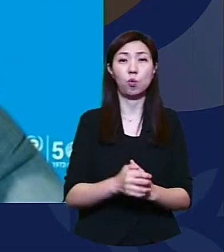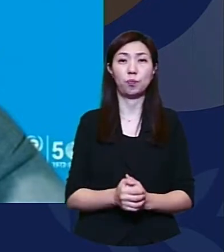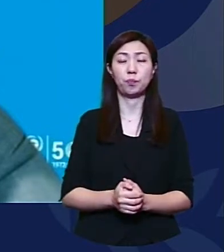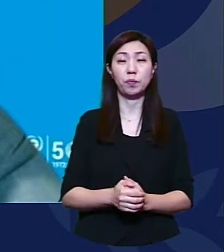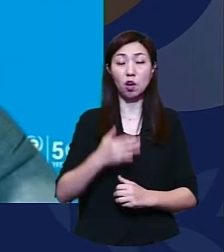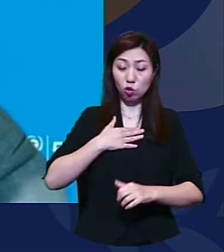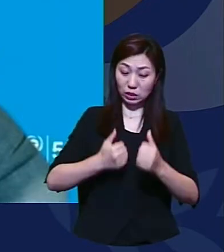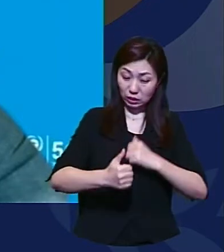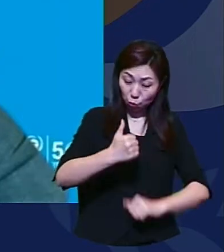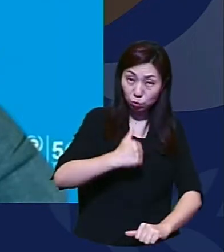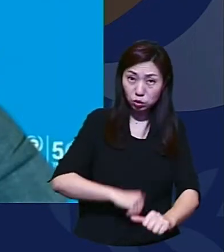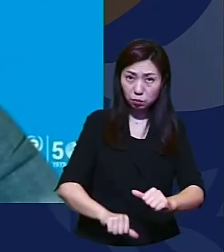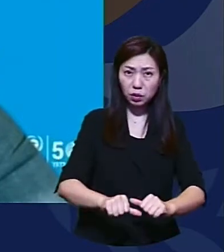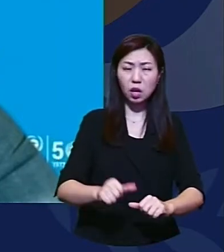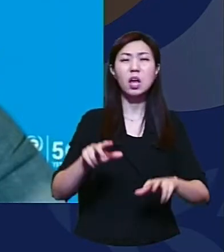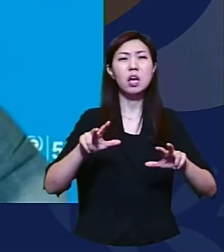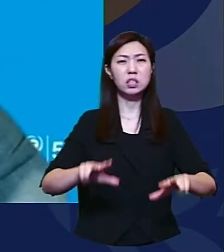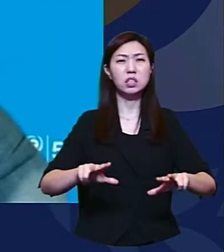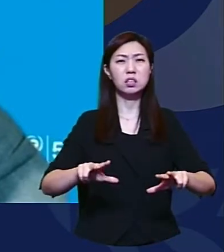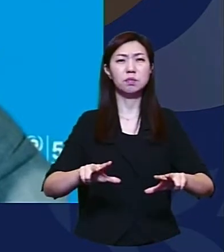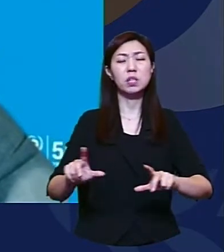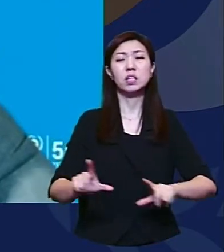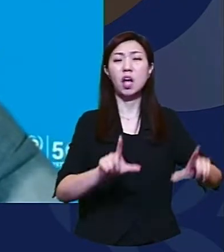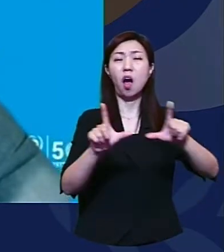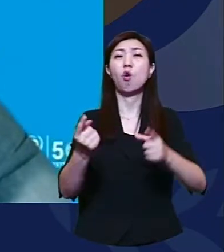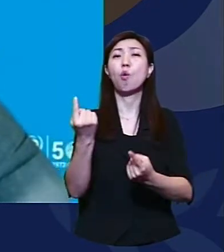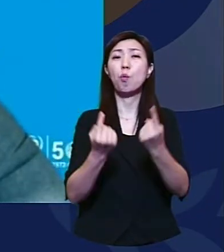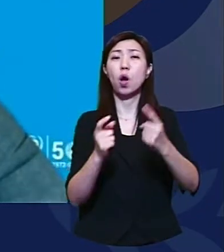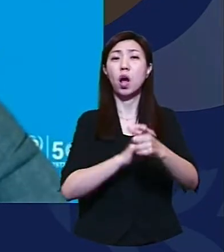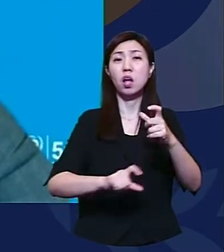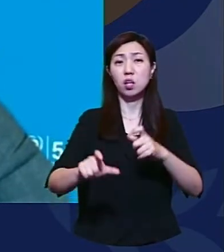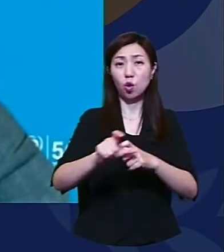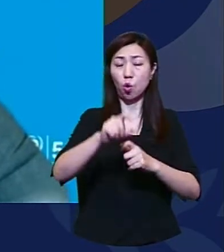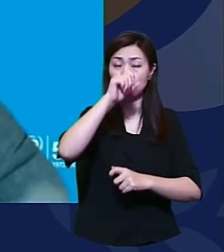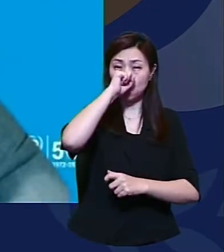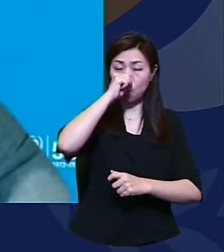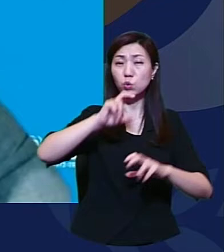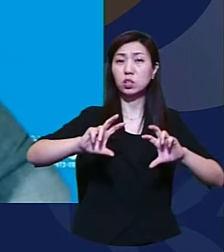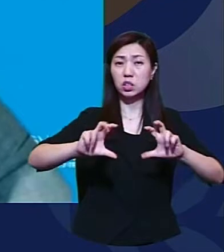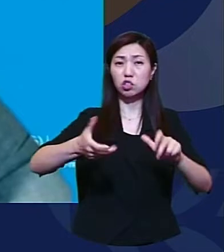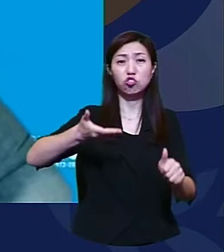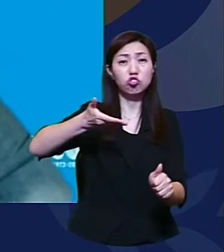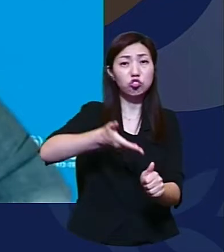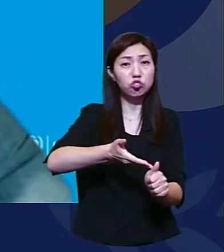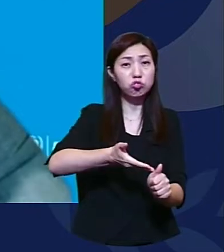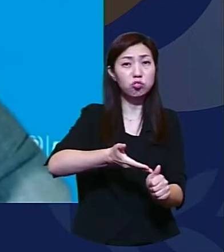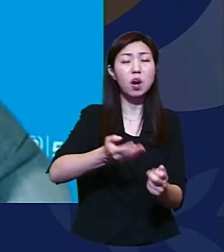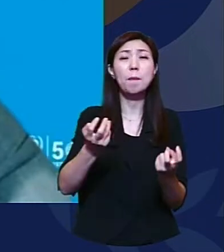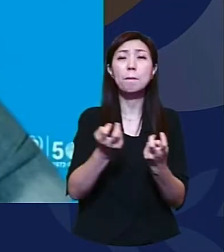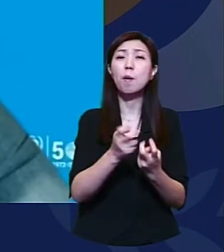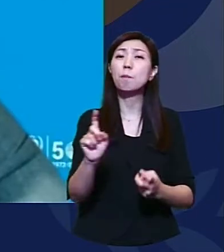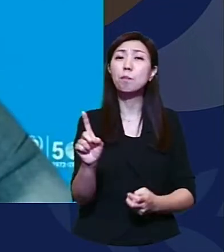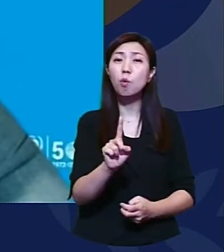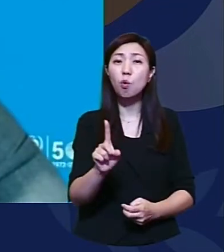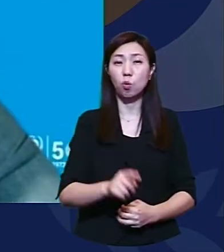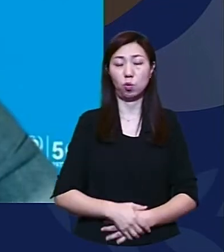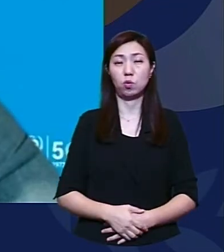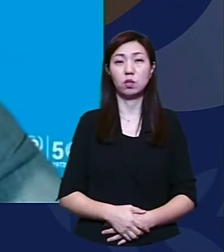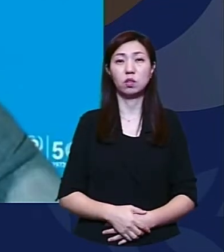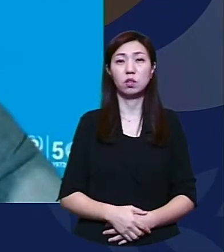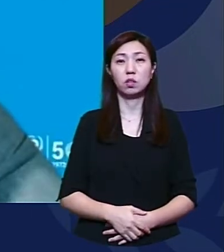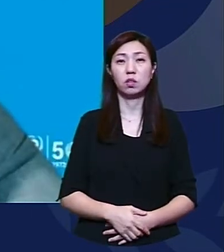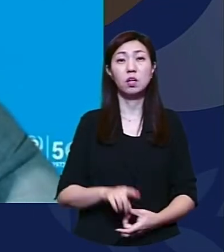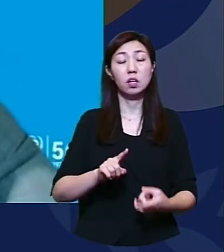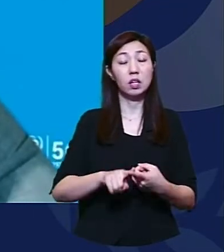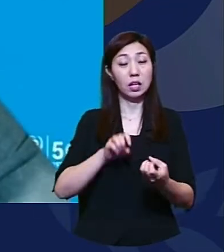in. Before I answer this, I want to be very clear that we already know where we need to get